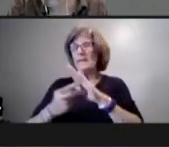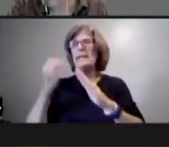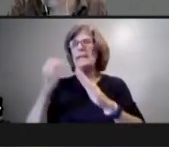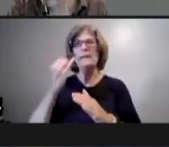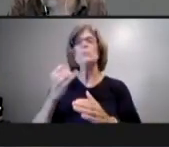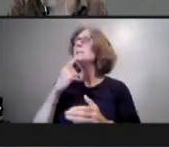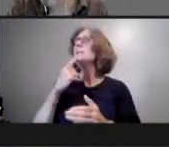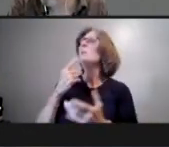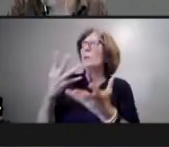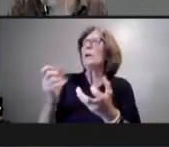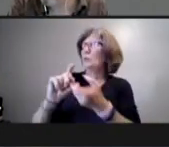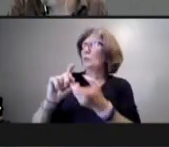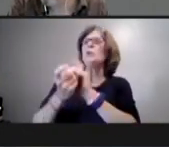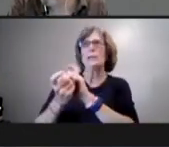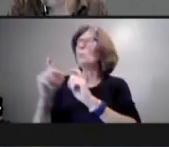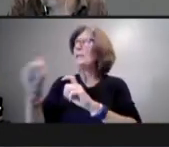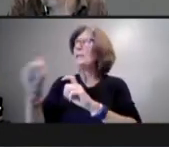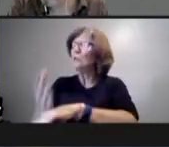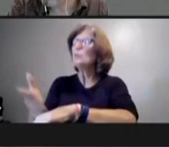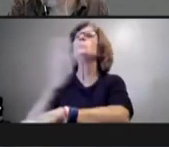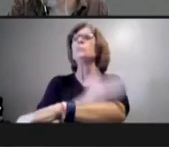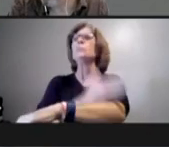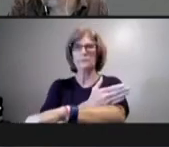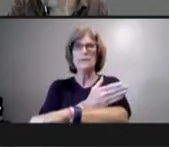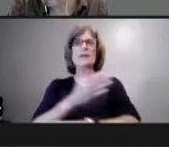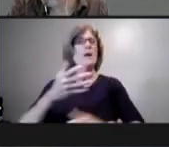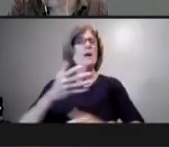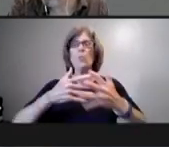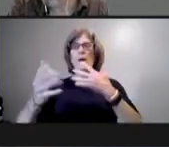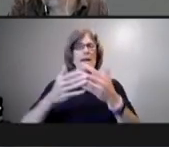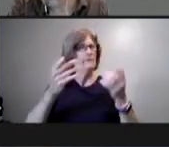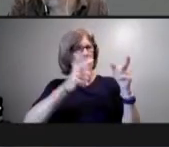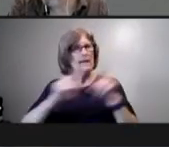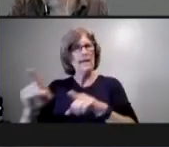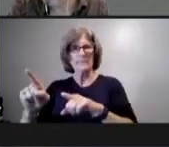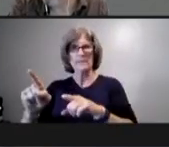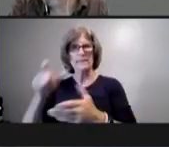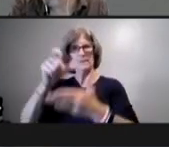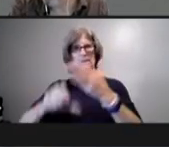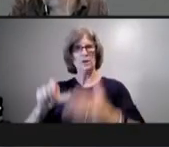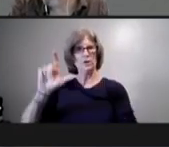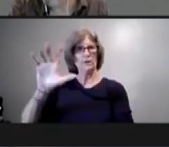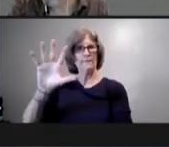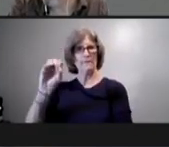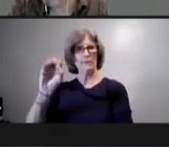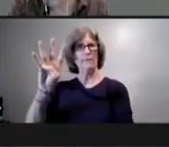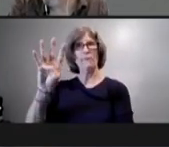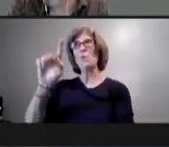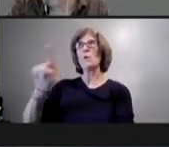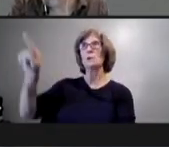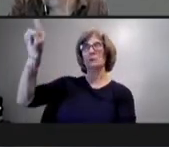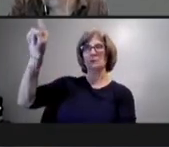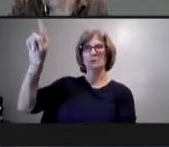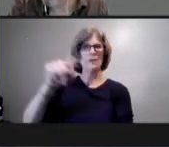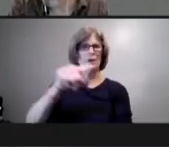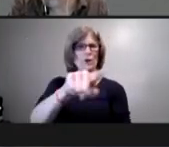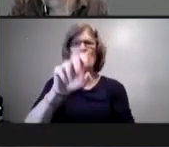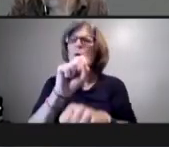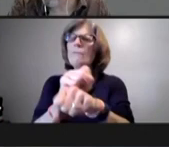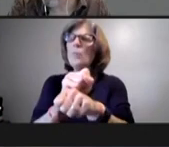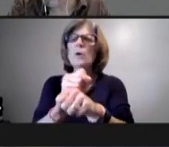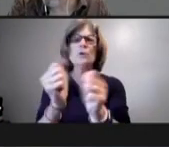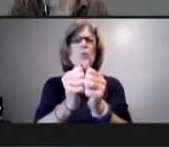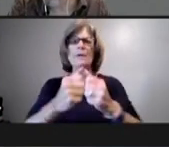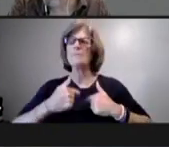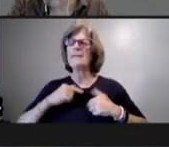regardless of what happens with Section 504 at the federal level, I know that to all of you, we've worked together long enough, and I